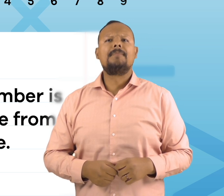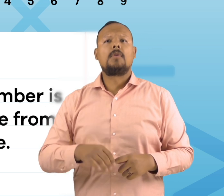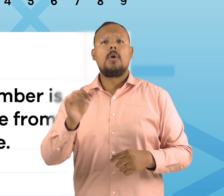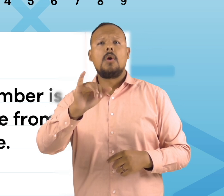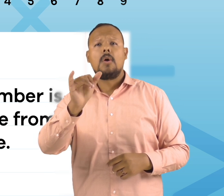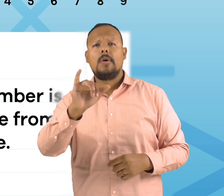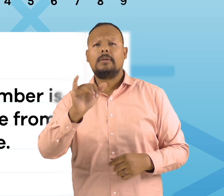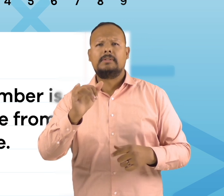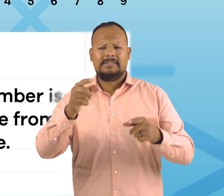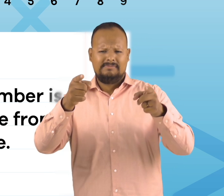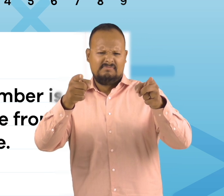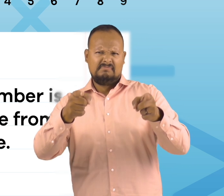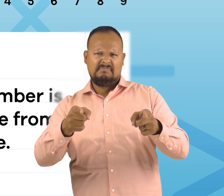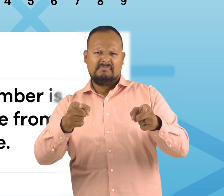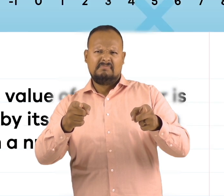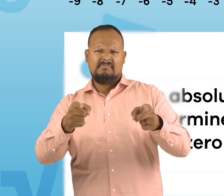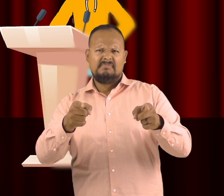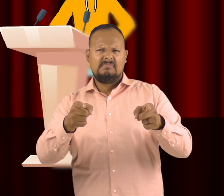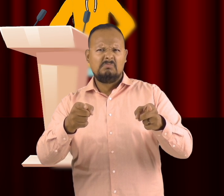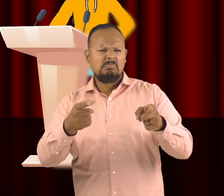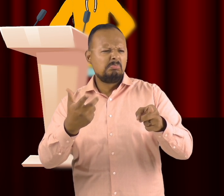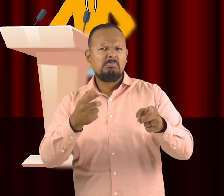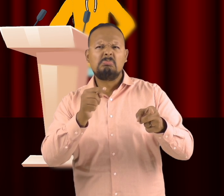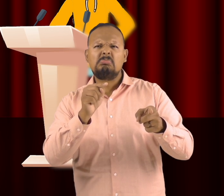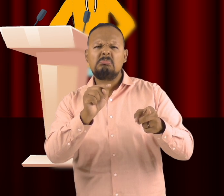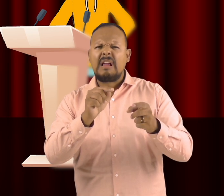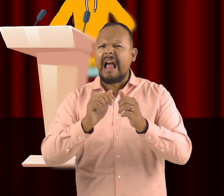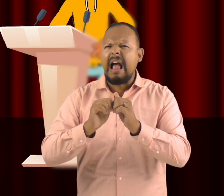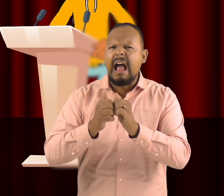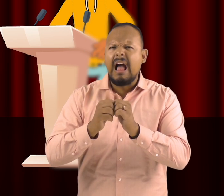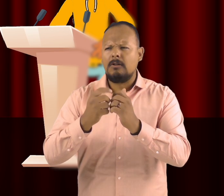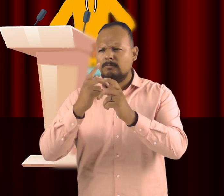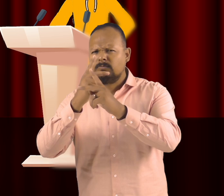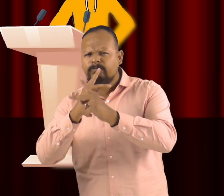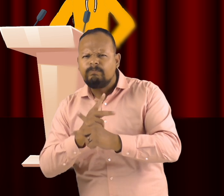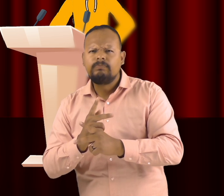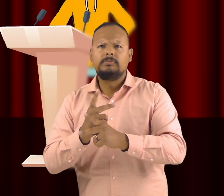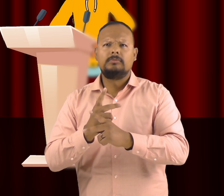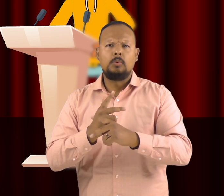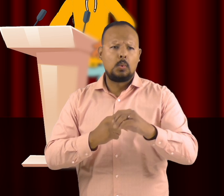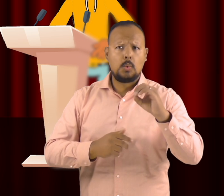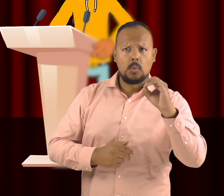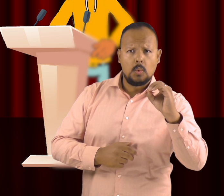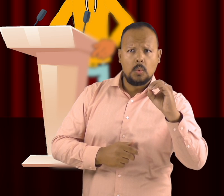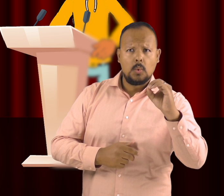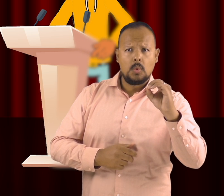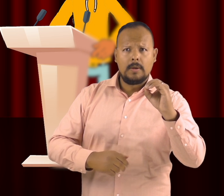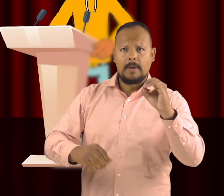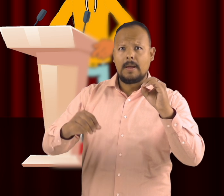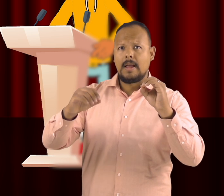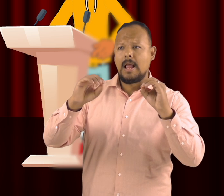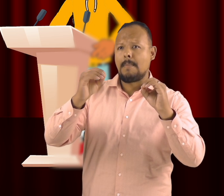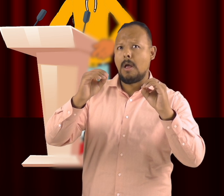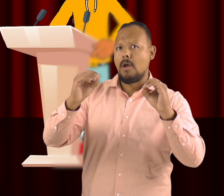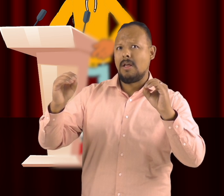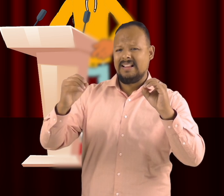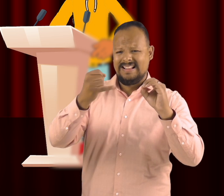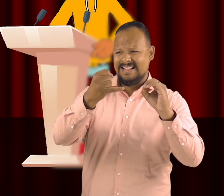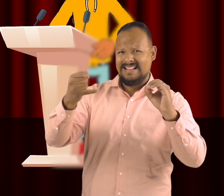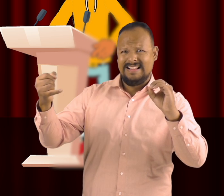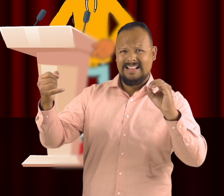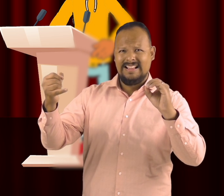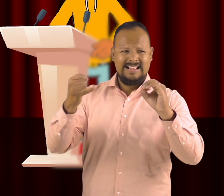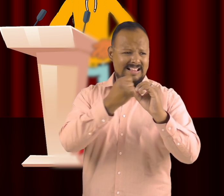zero on a number line. Last, the placement of a negative symbol inside or outside of the absolute